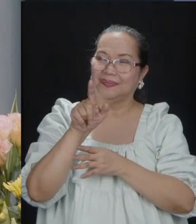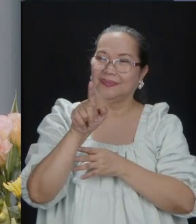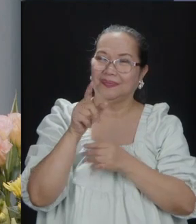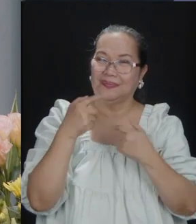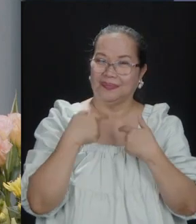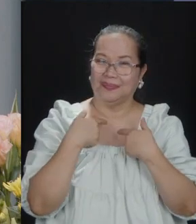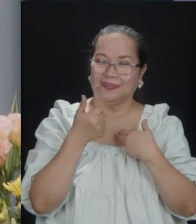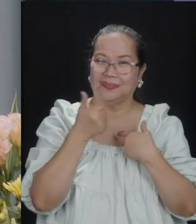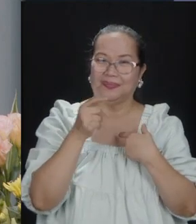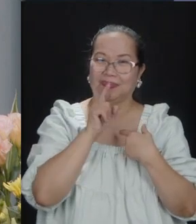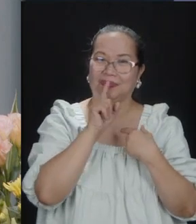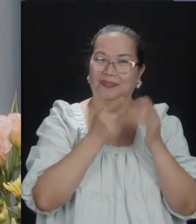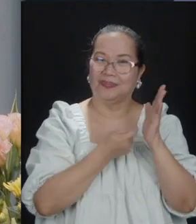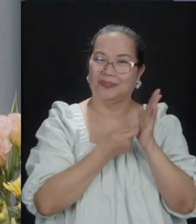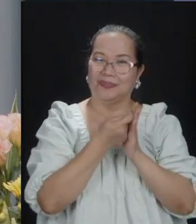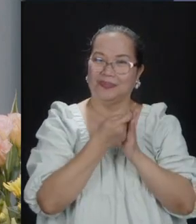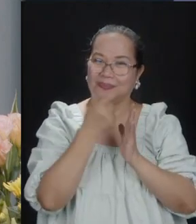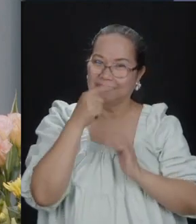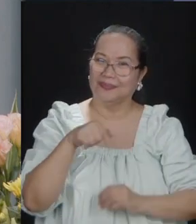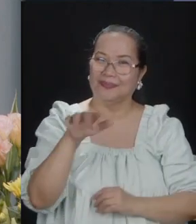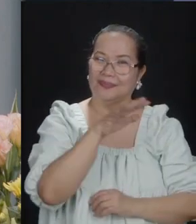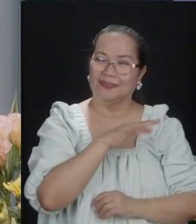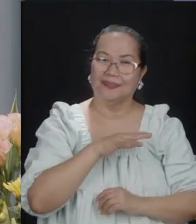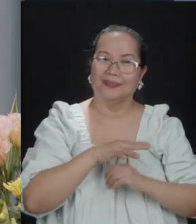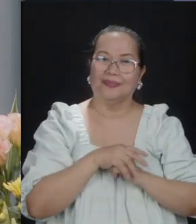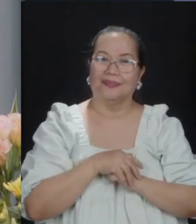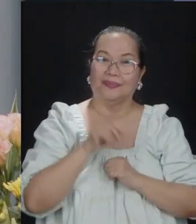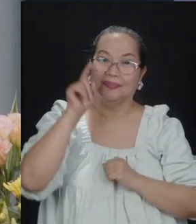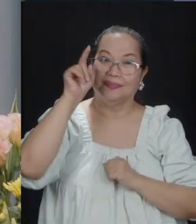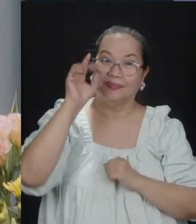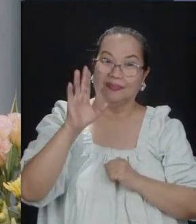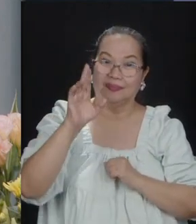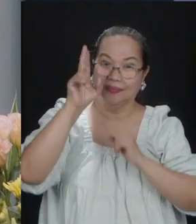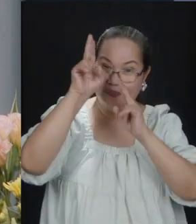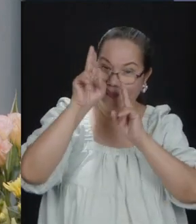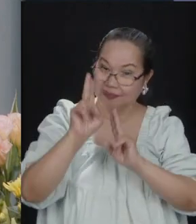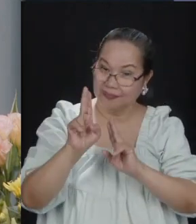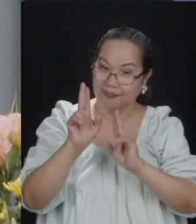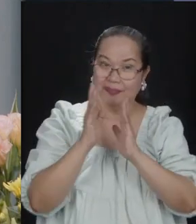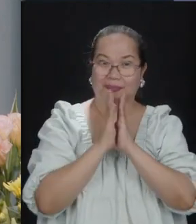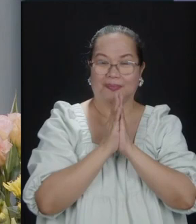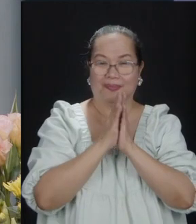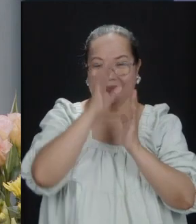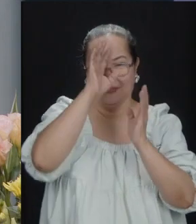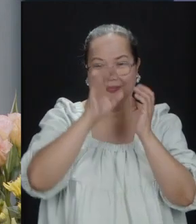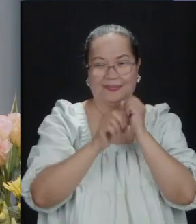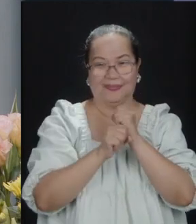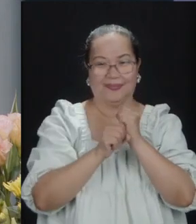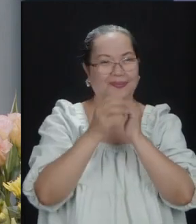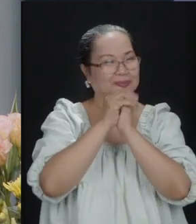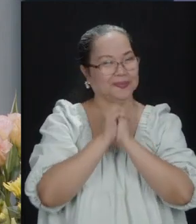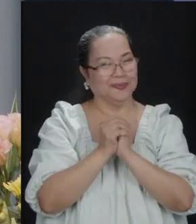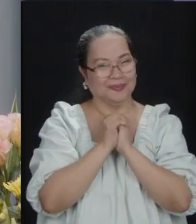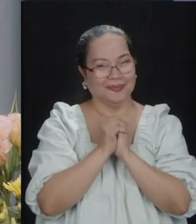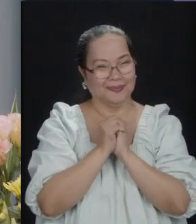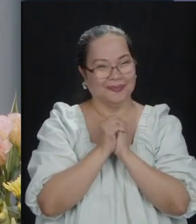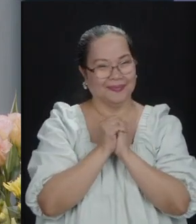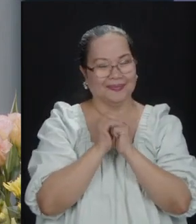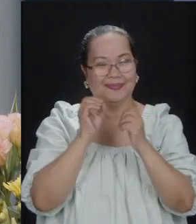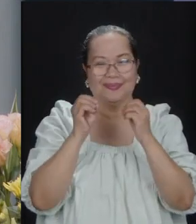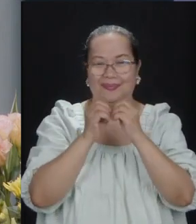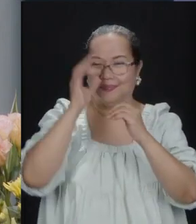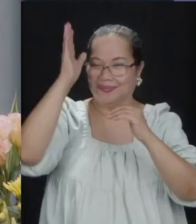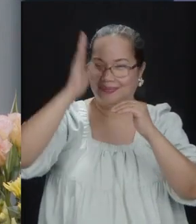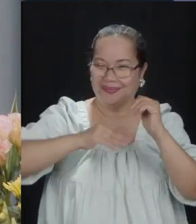here's another truth for us. God honors prayer of trust and worship beyond